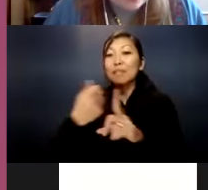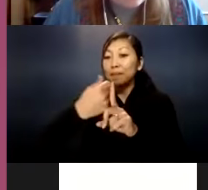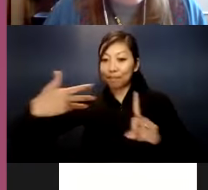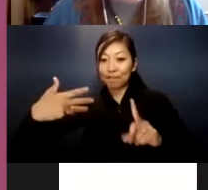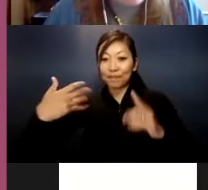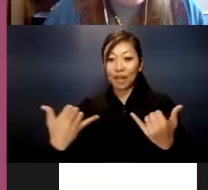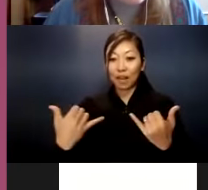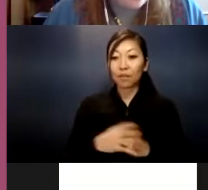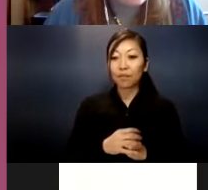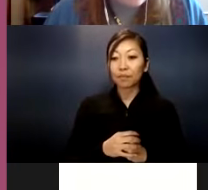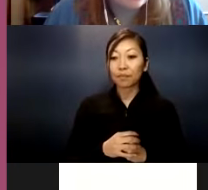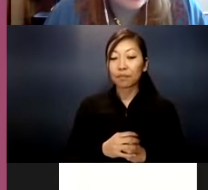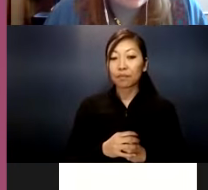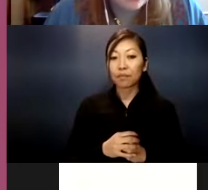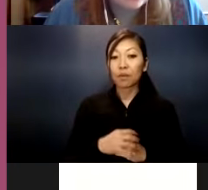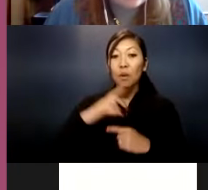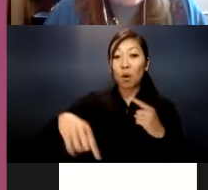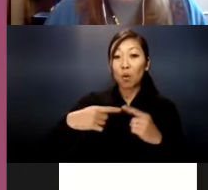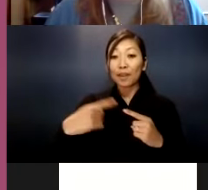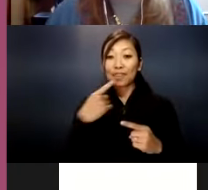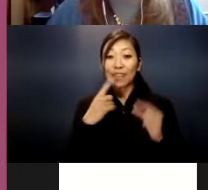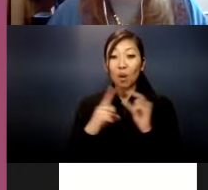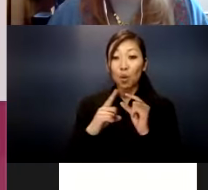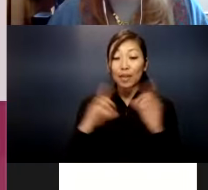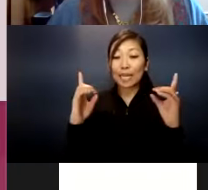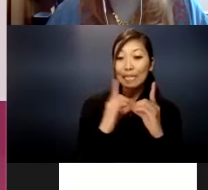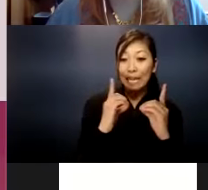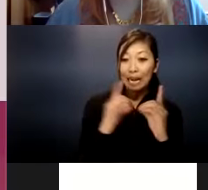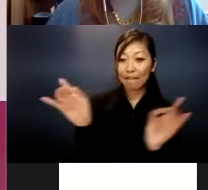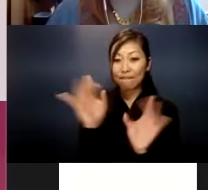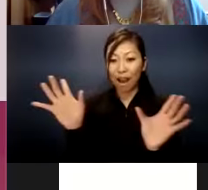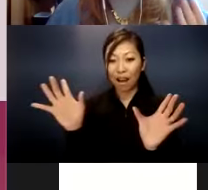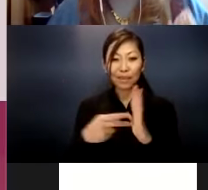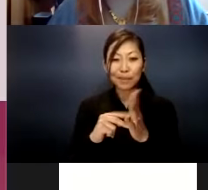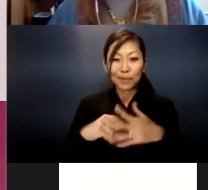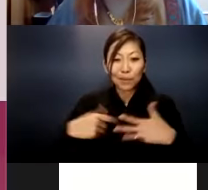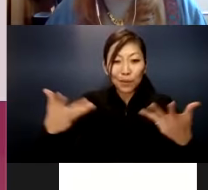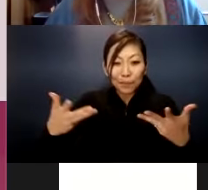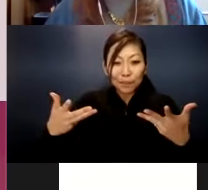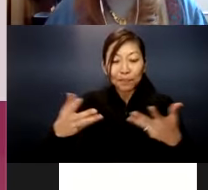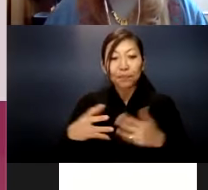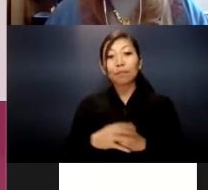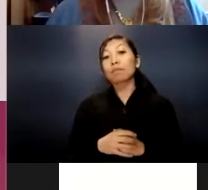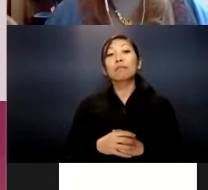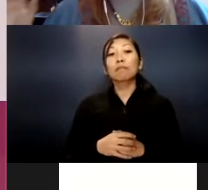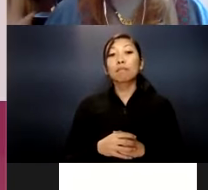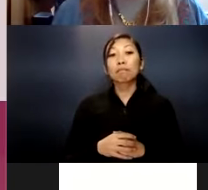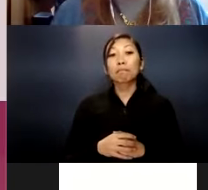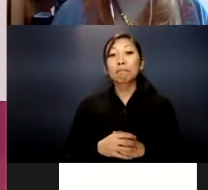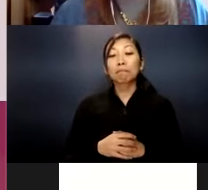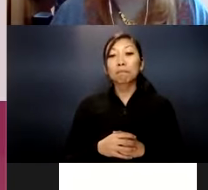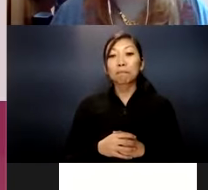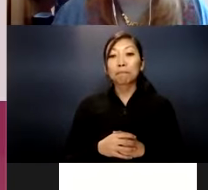talking about when we talk about dating violence? if you're nervous, or if you find that